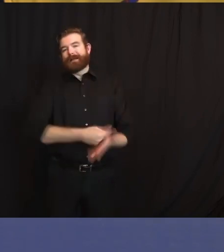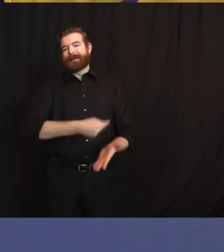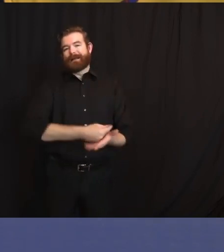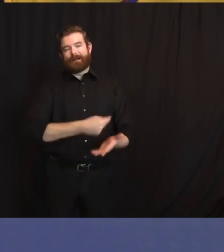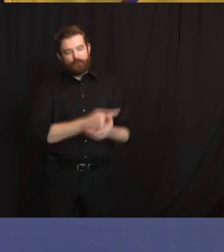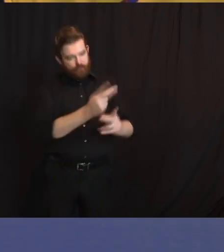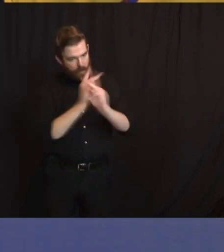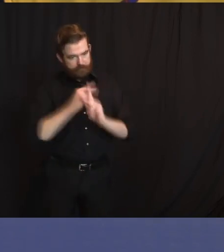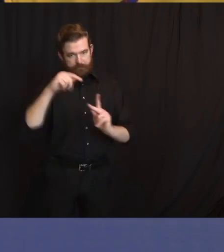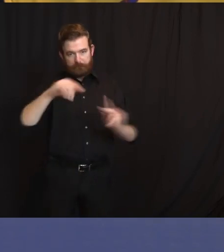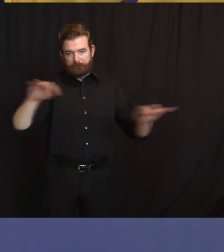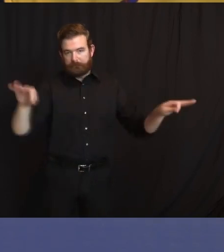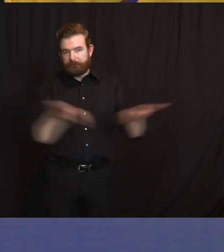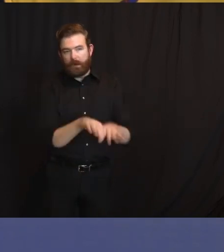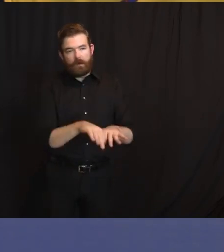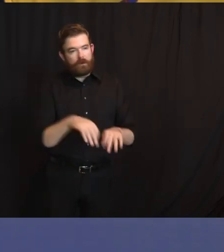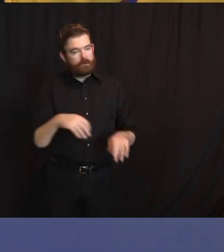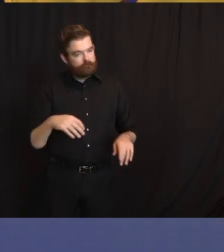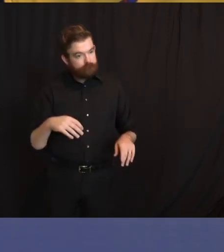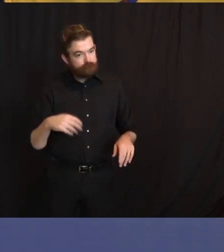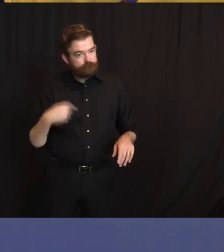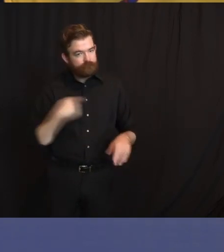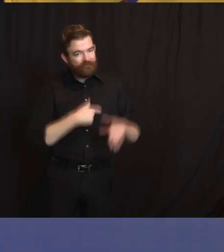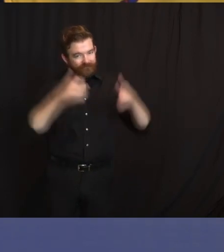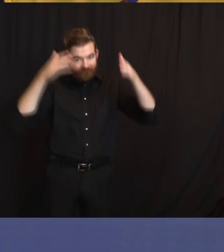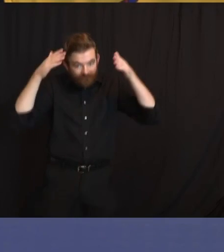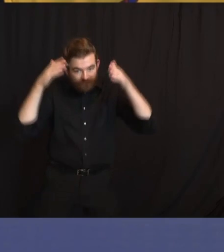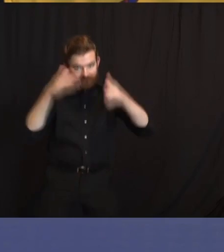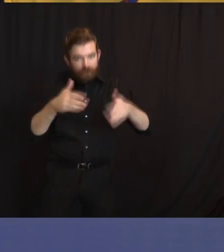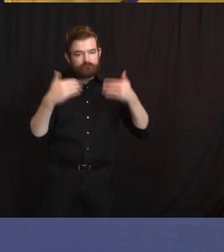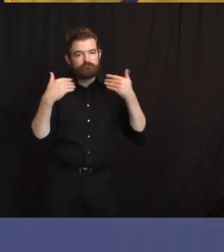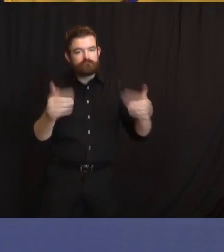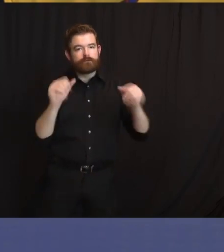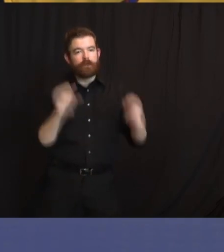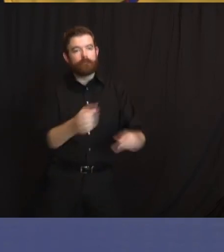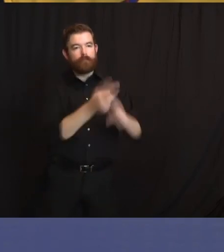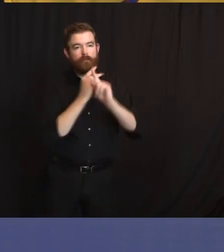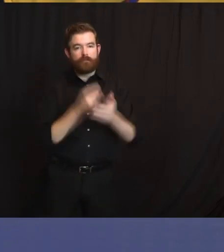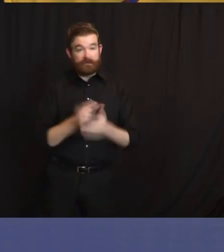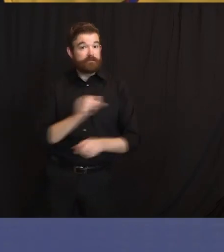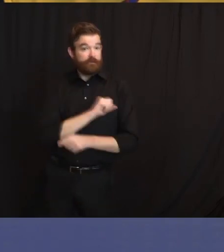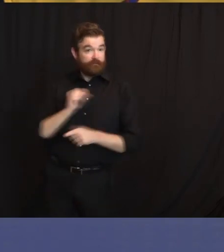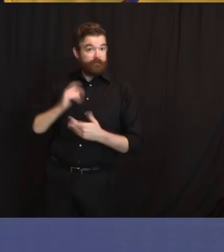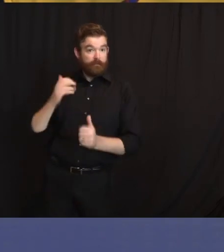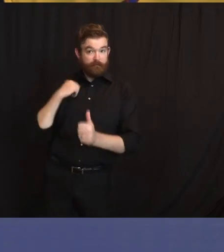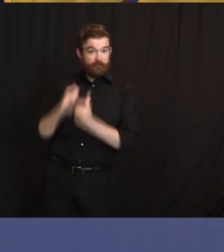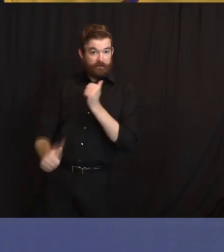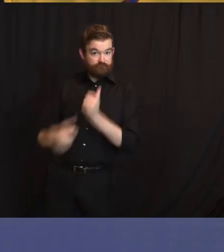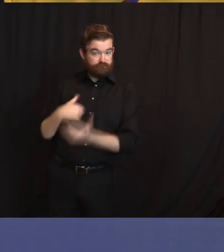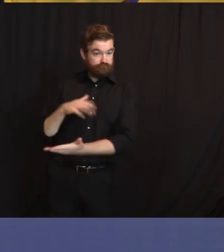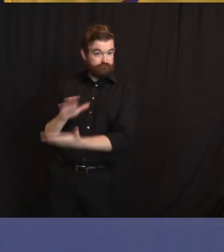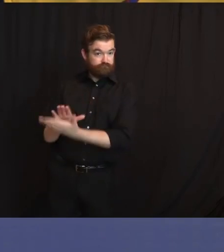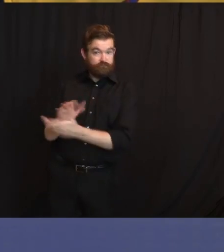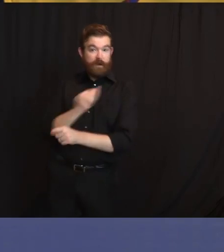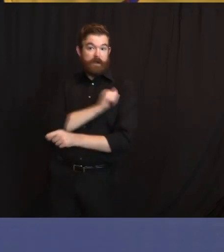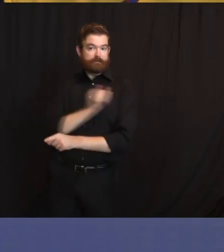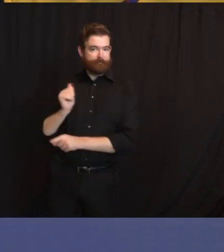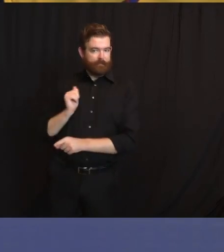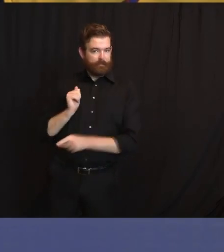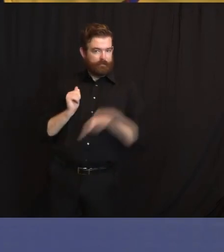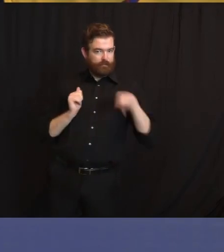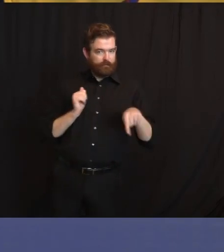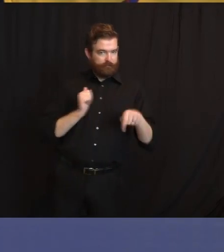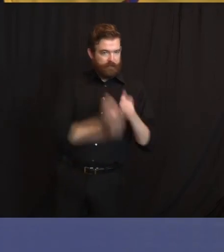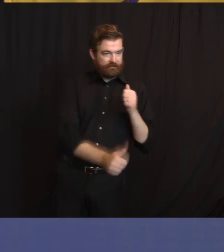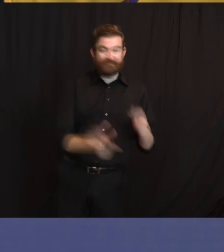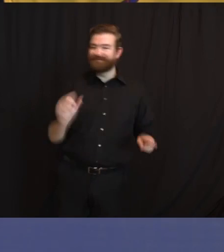where the focus should be right now. The Assembly has done that. I applaud them. There has been, I think there's decent progress with the